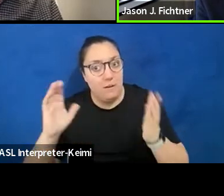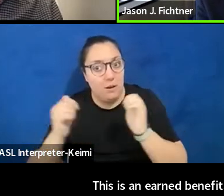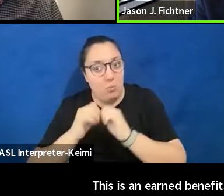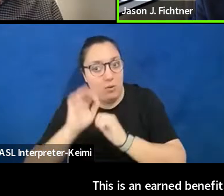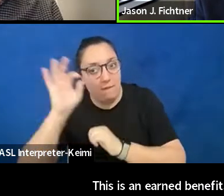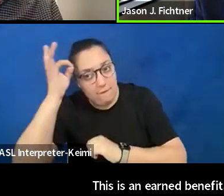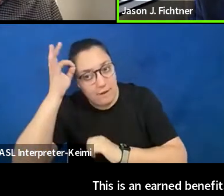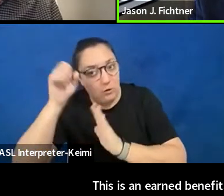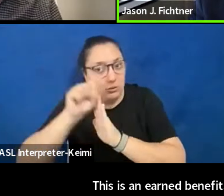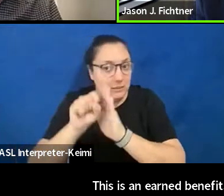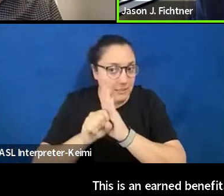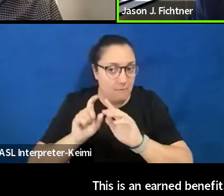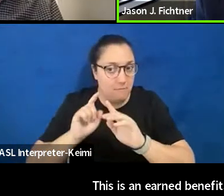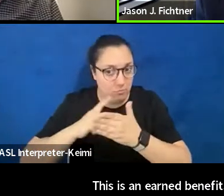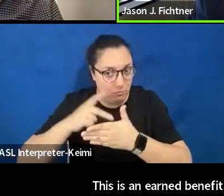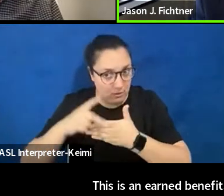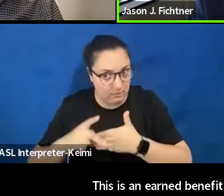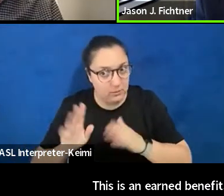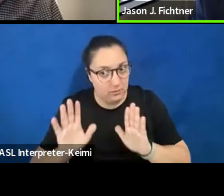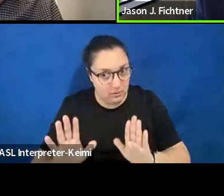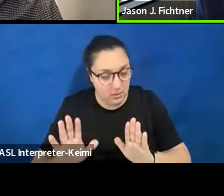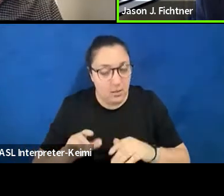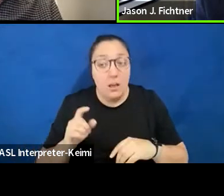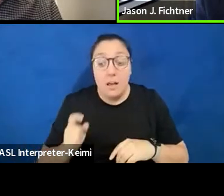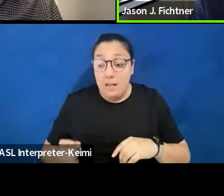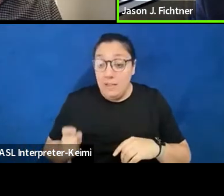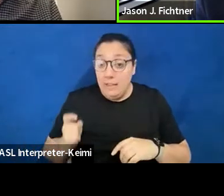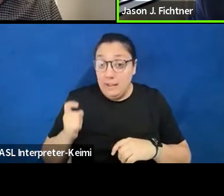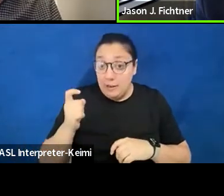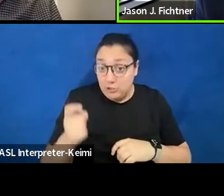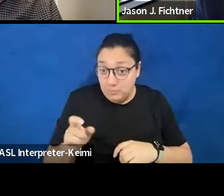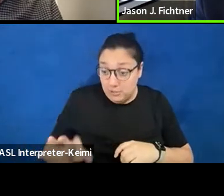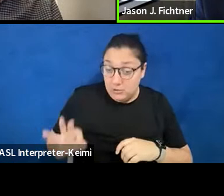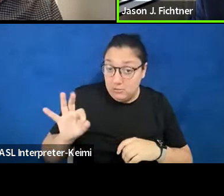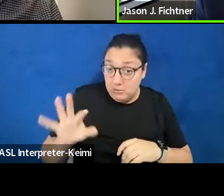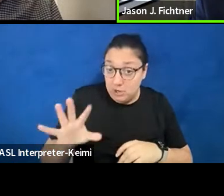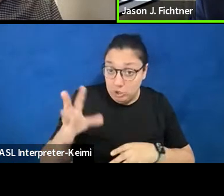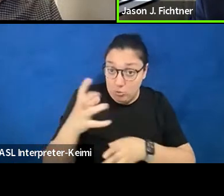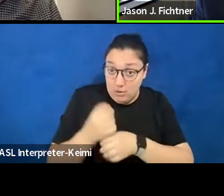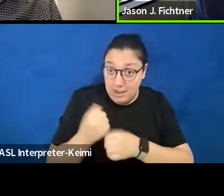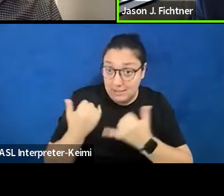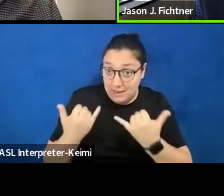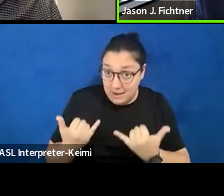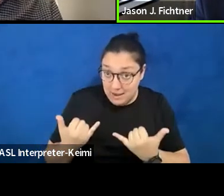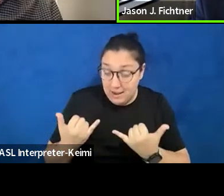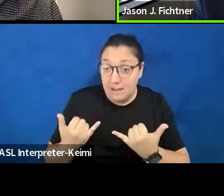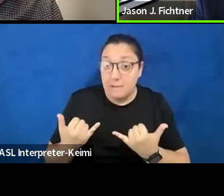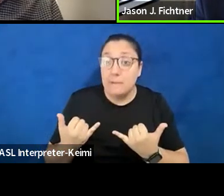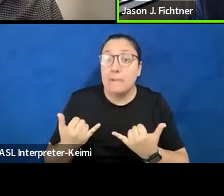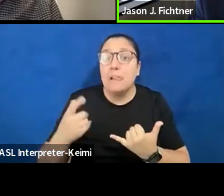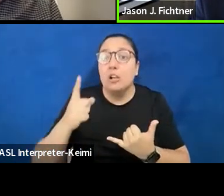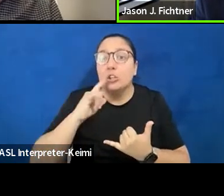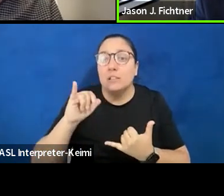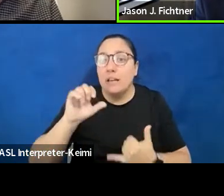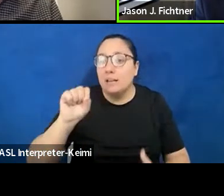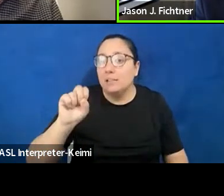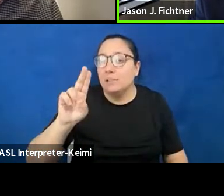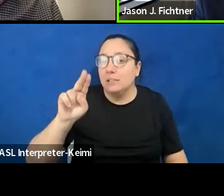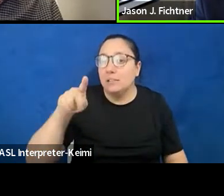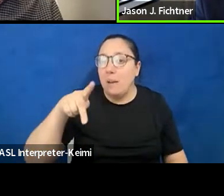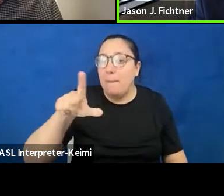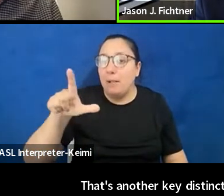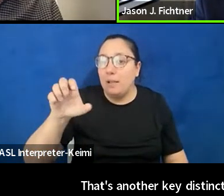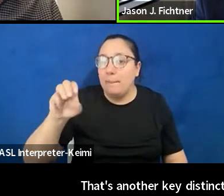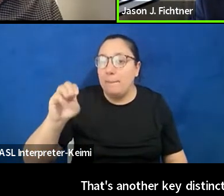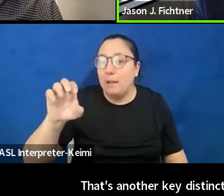state programs. The contribution and the benefit you get nowadays has become a supplement. So I think for a lot of the Gen Z people today,